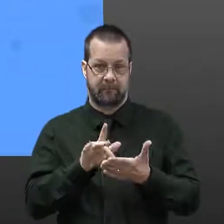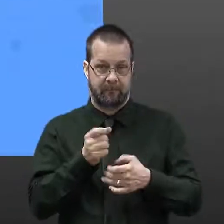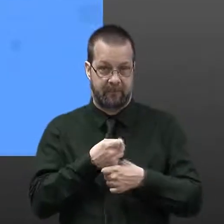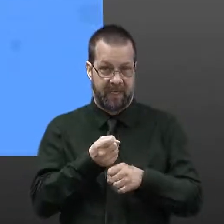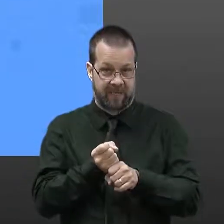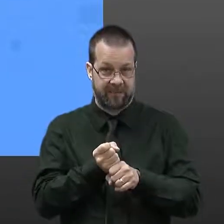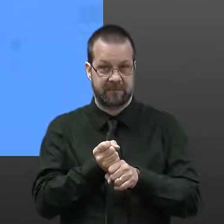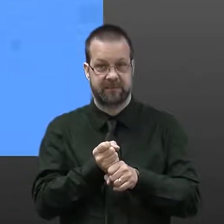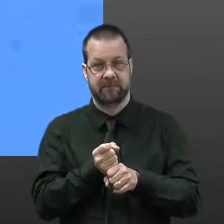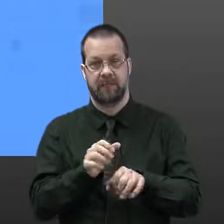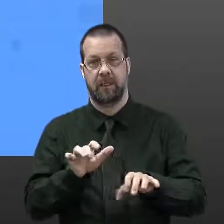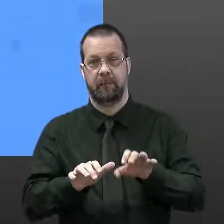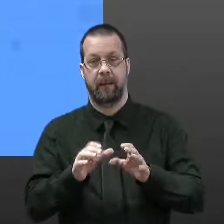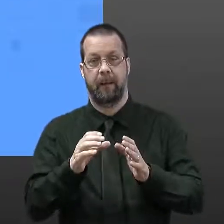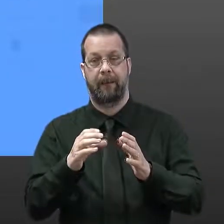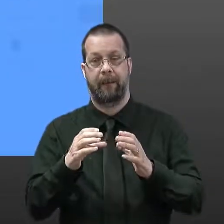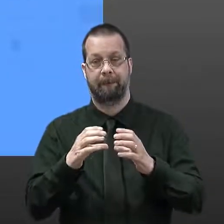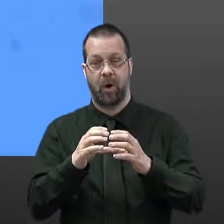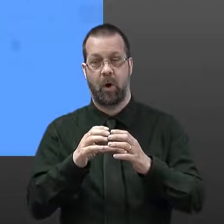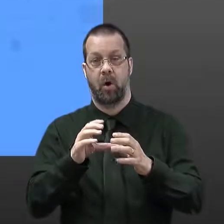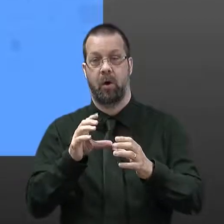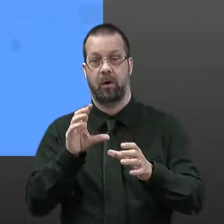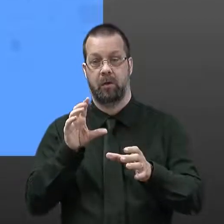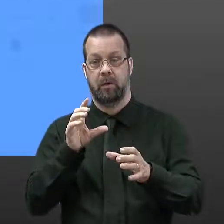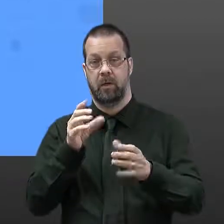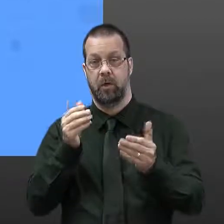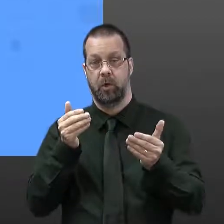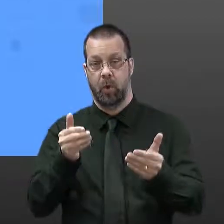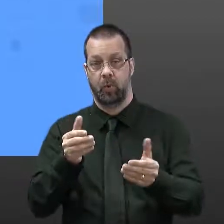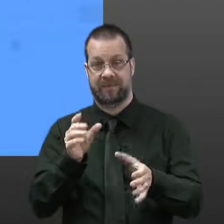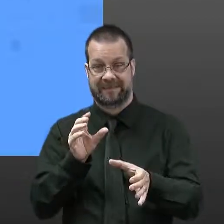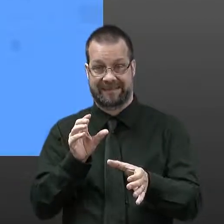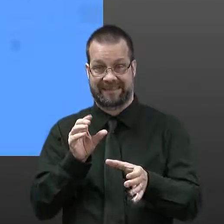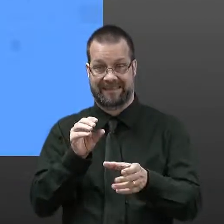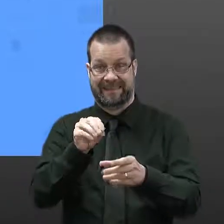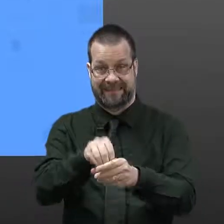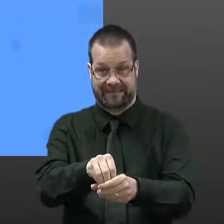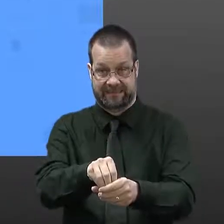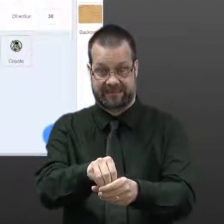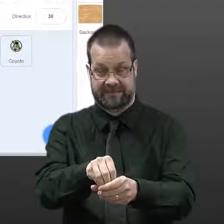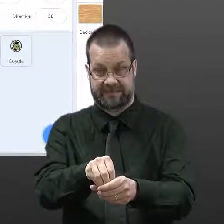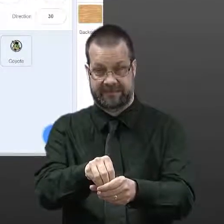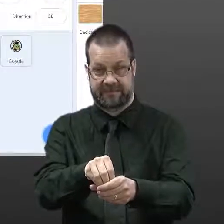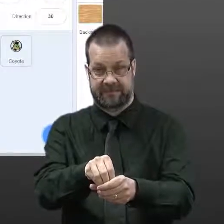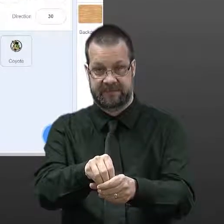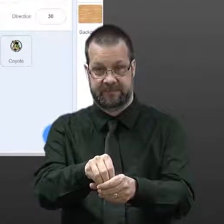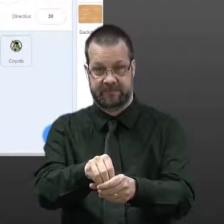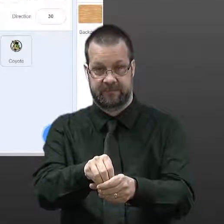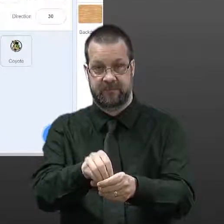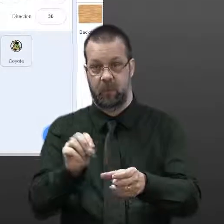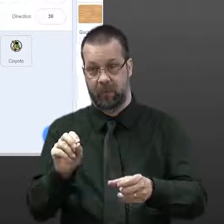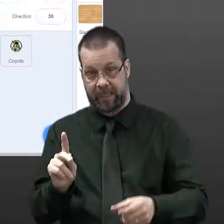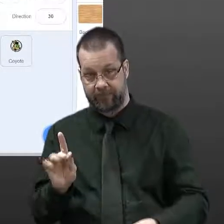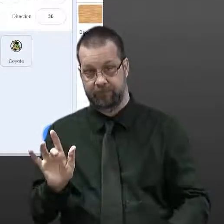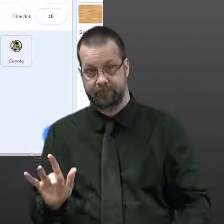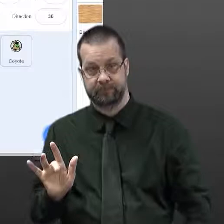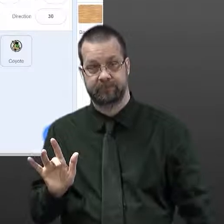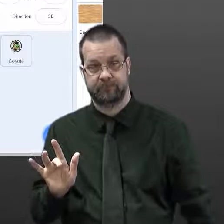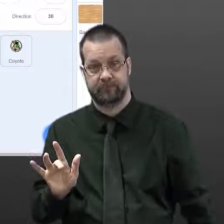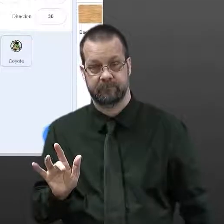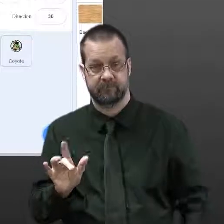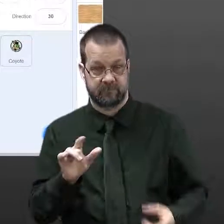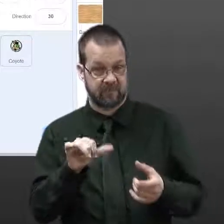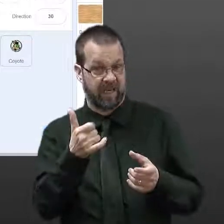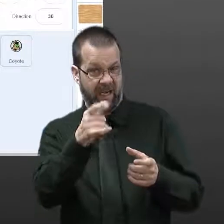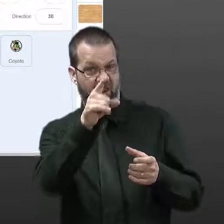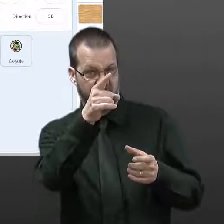make a block, type in ball goes in, and then click on OK. And